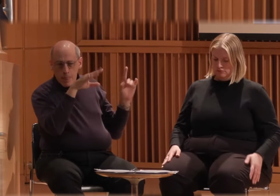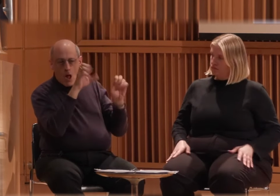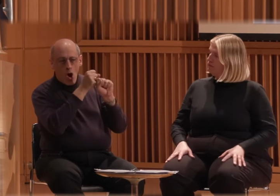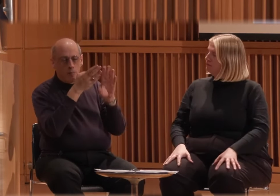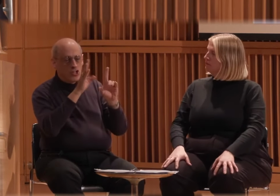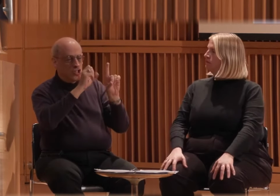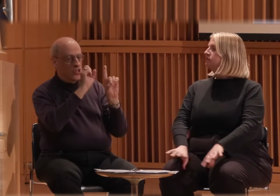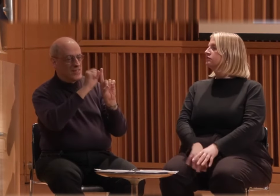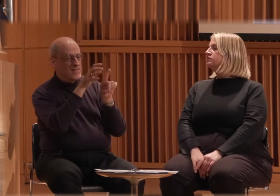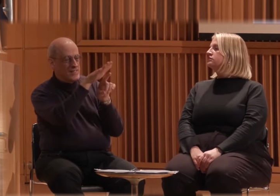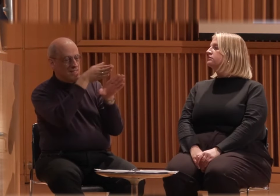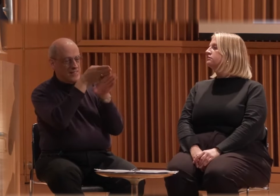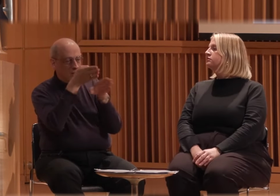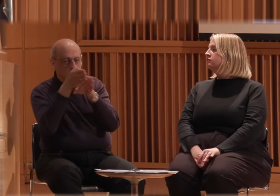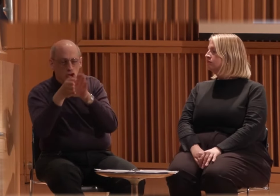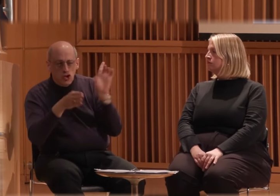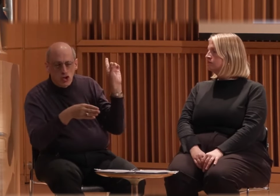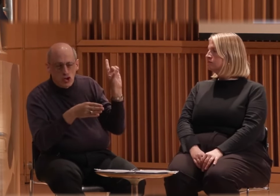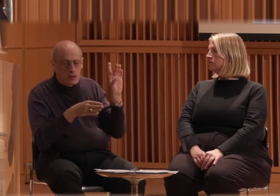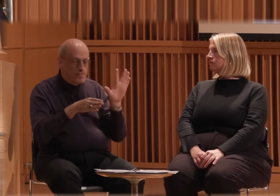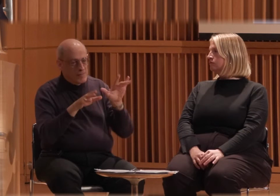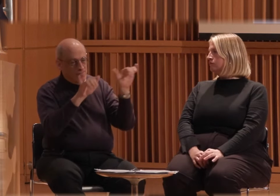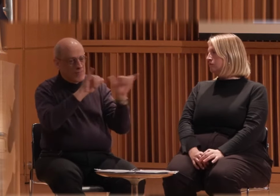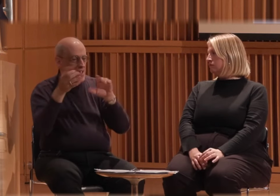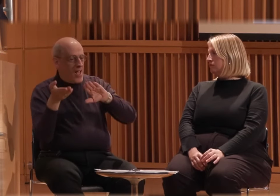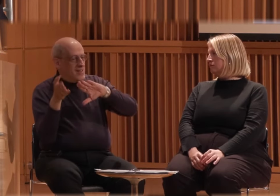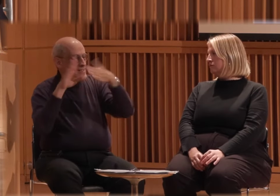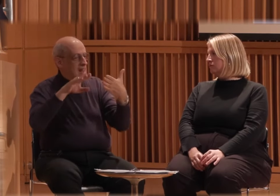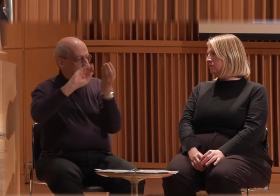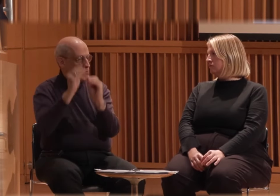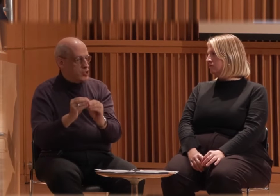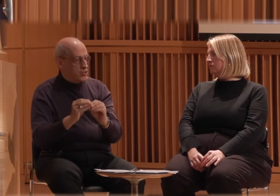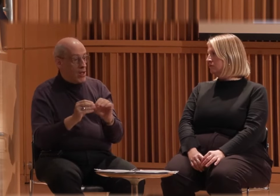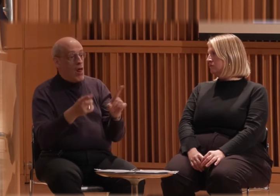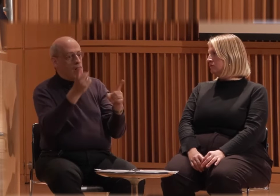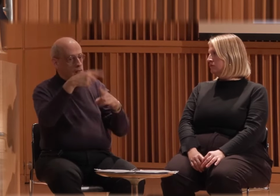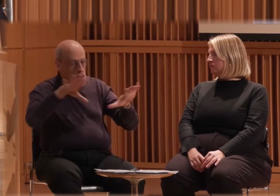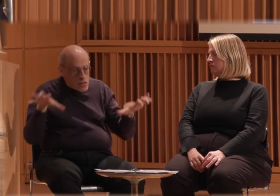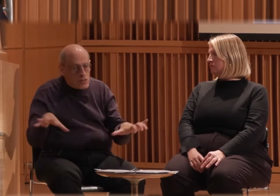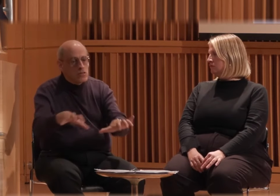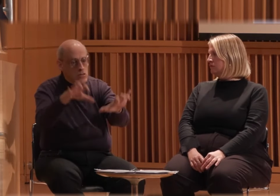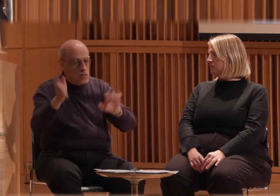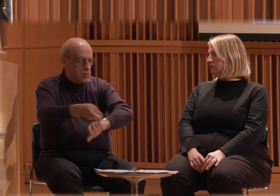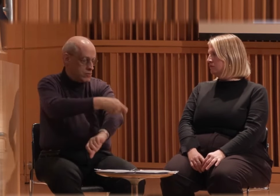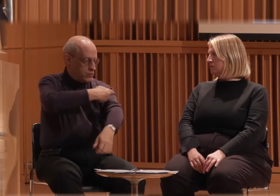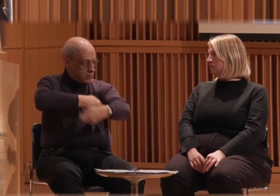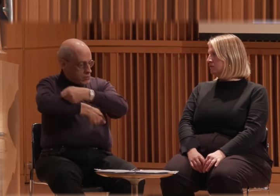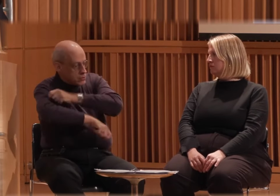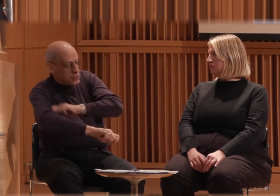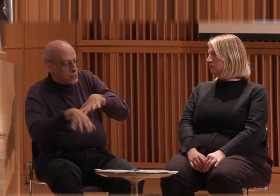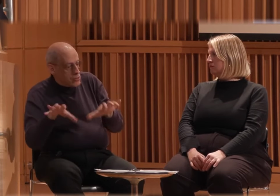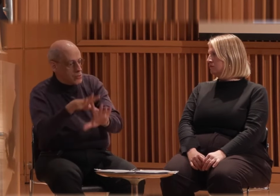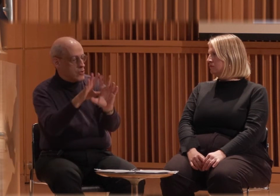occupational sectors and their relative death rates, they did so much work to get that data because